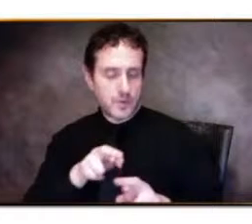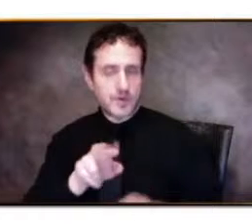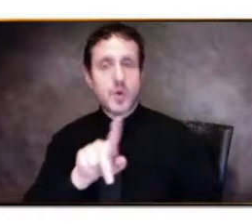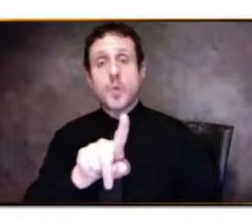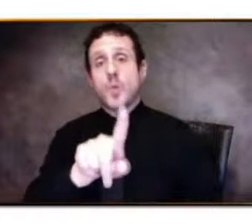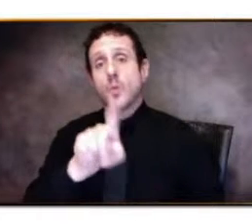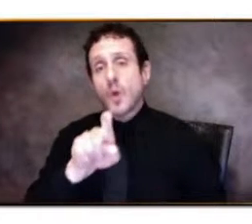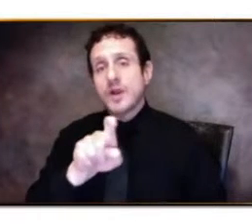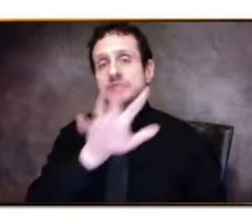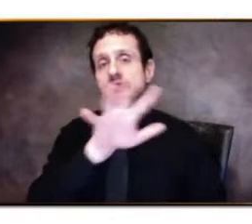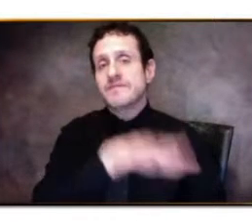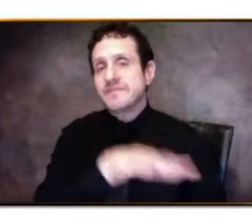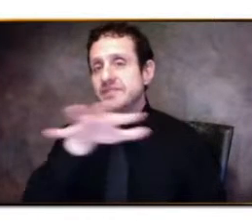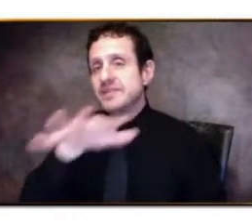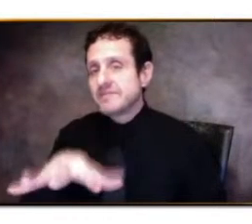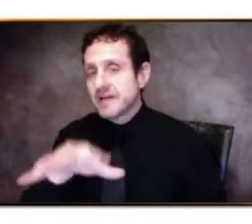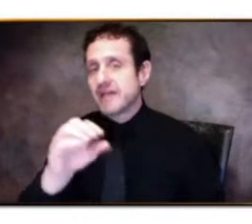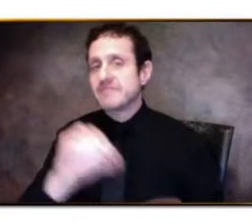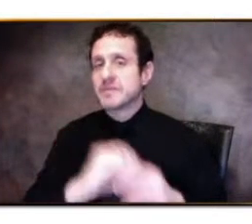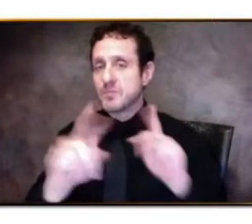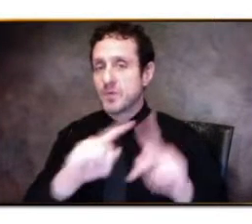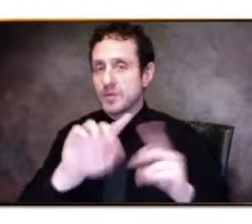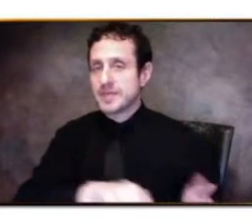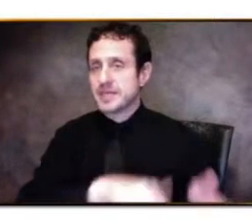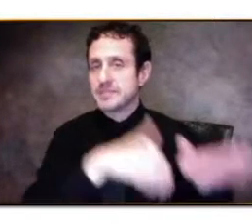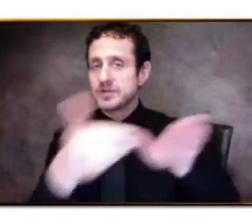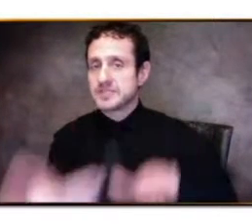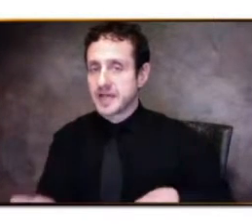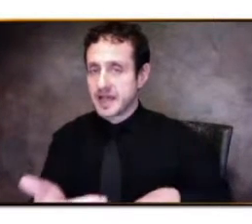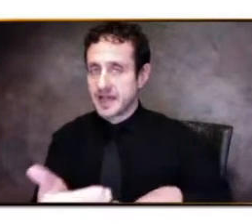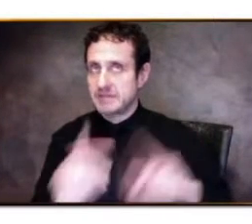155 additional lives were lost for a total of